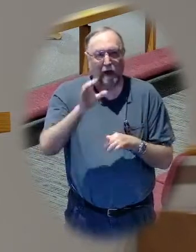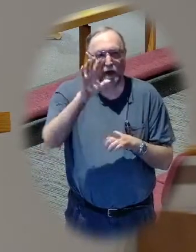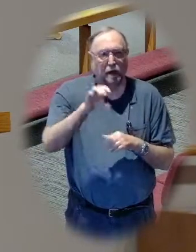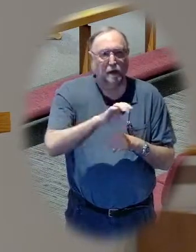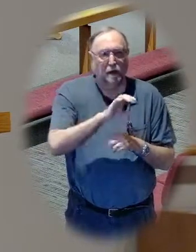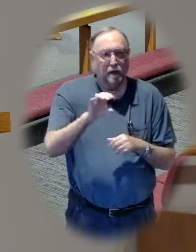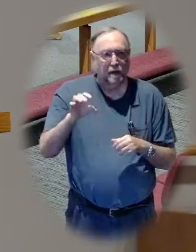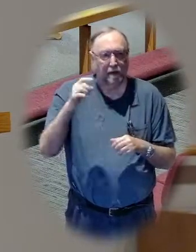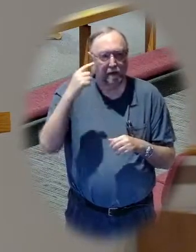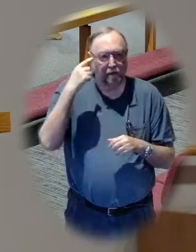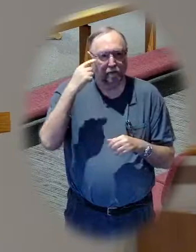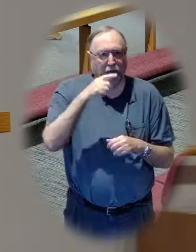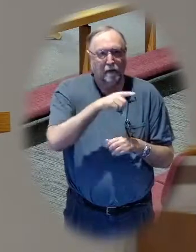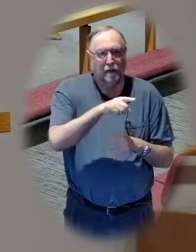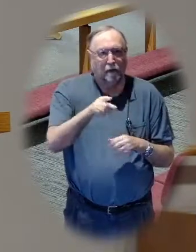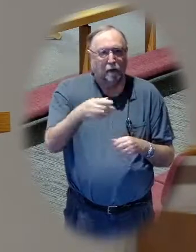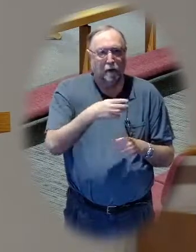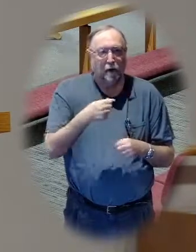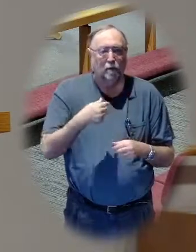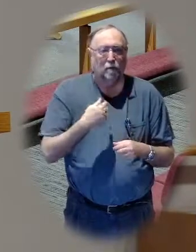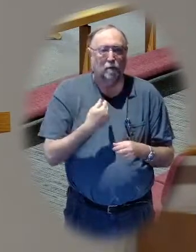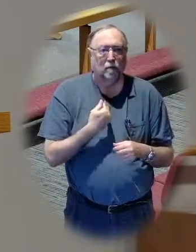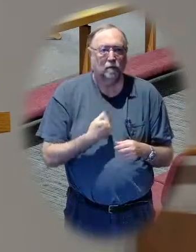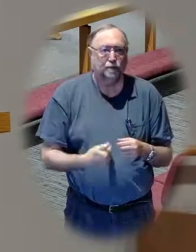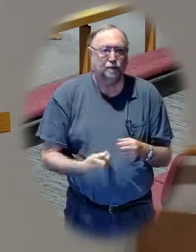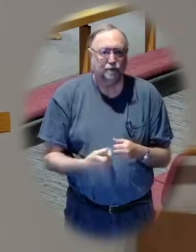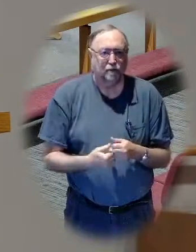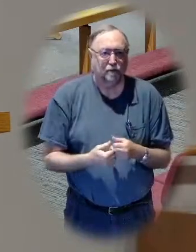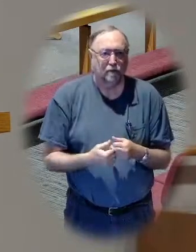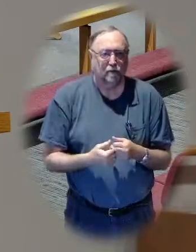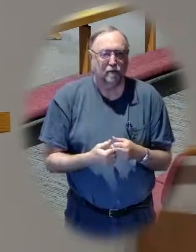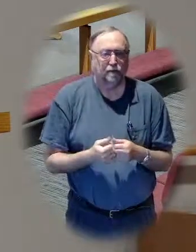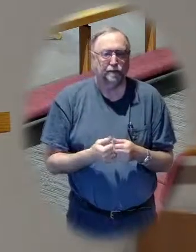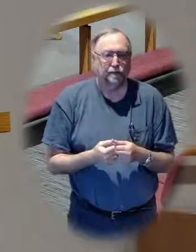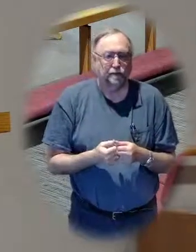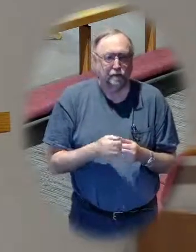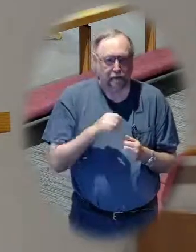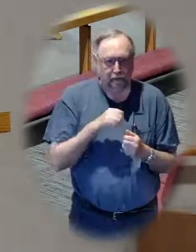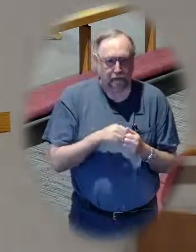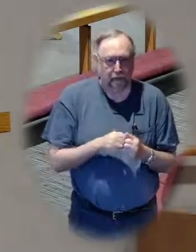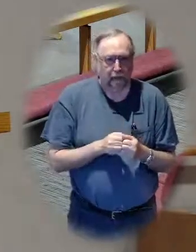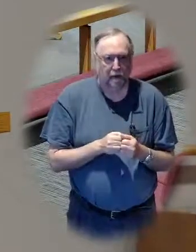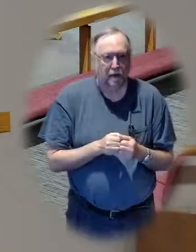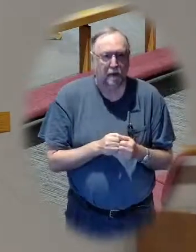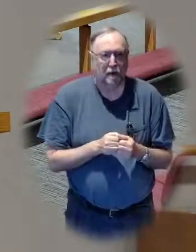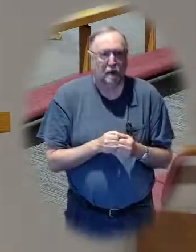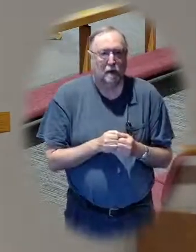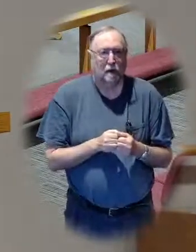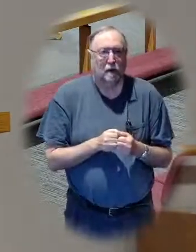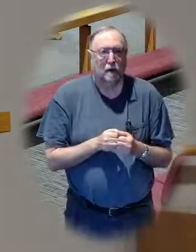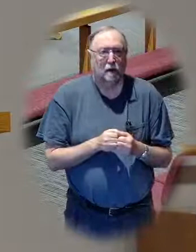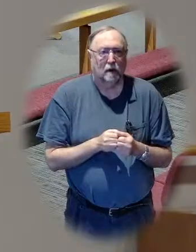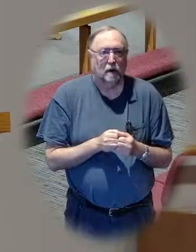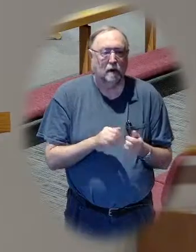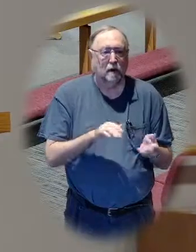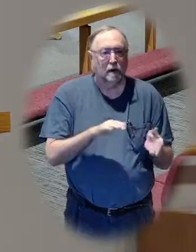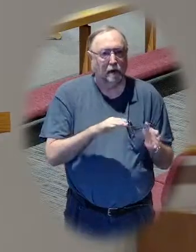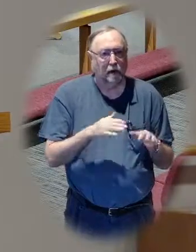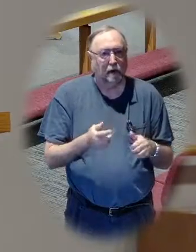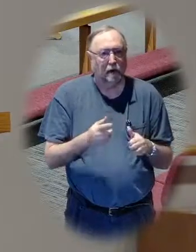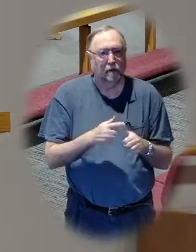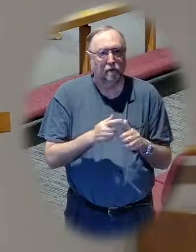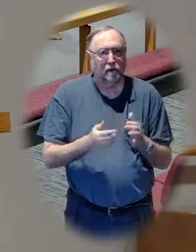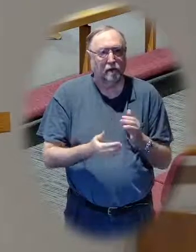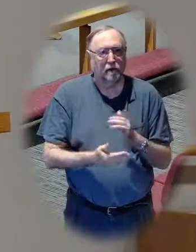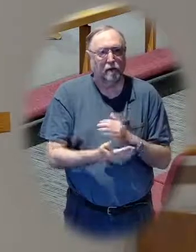for you and for me. But just as the death of the firstborn signaled the beginning of salvation for Israel,